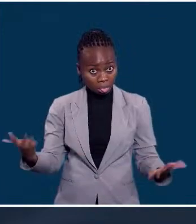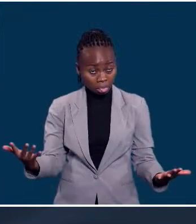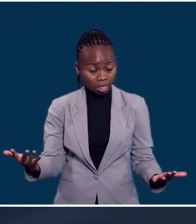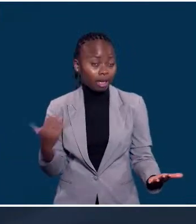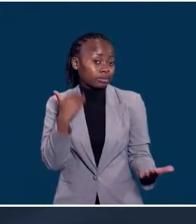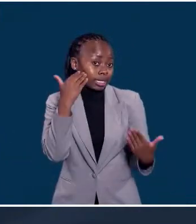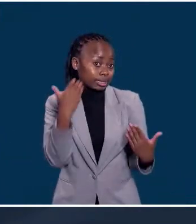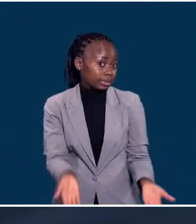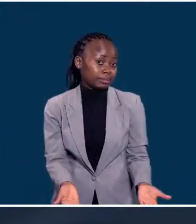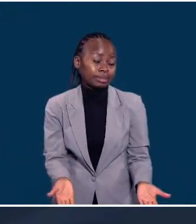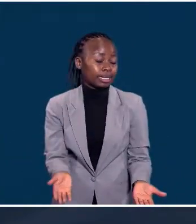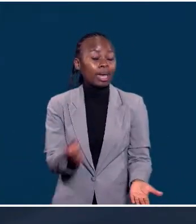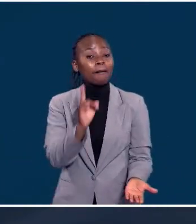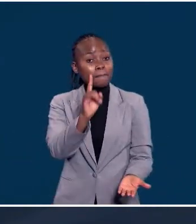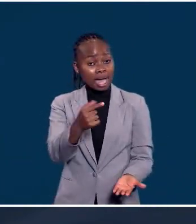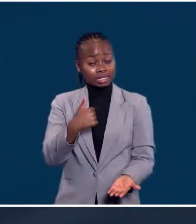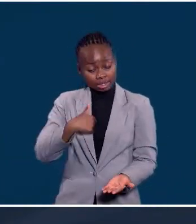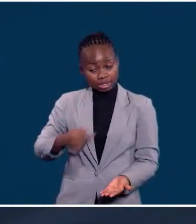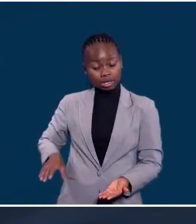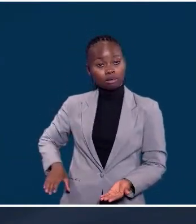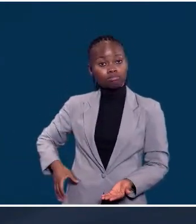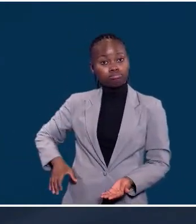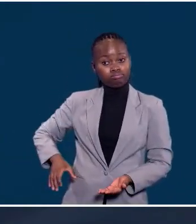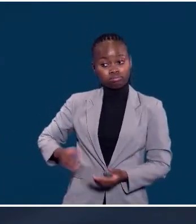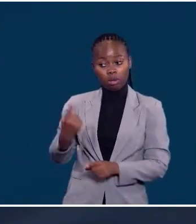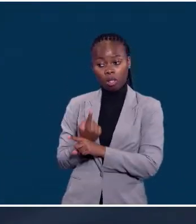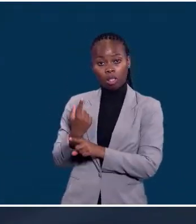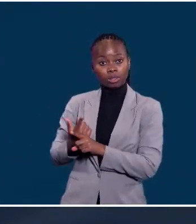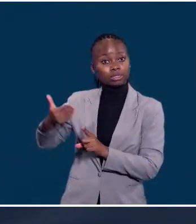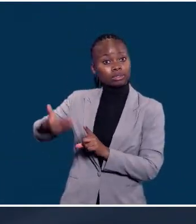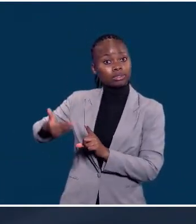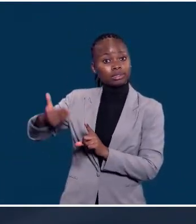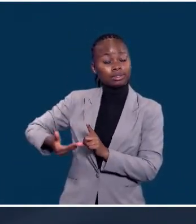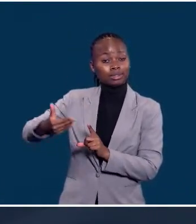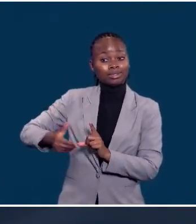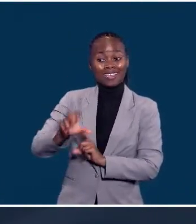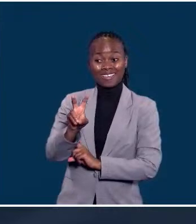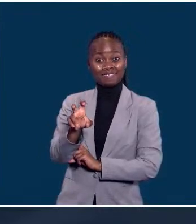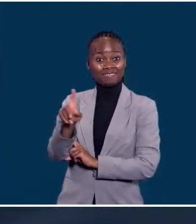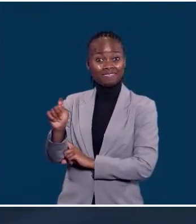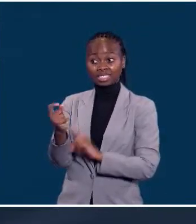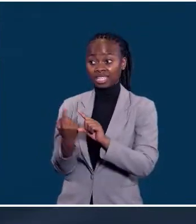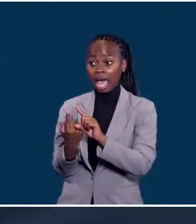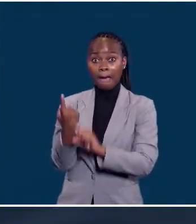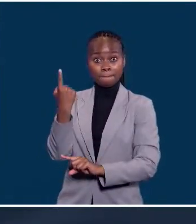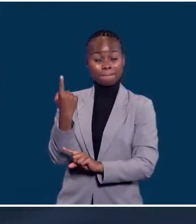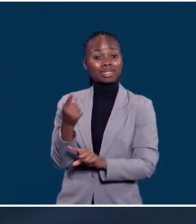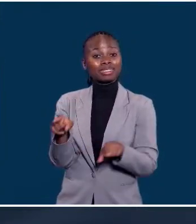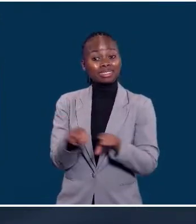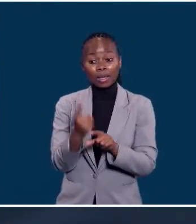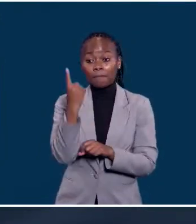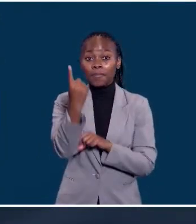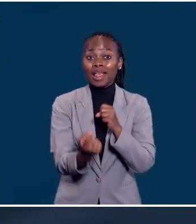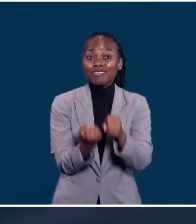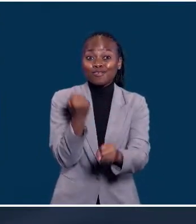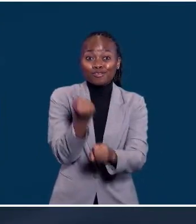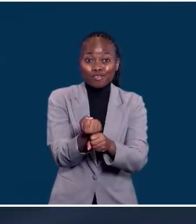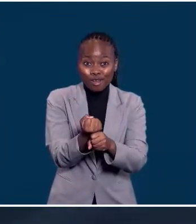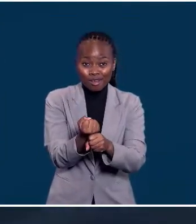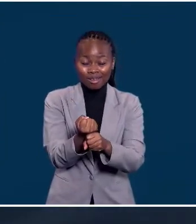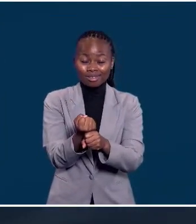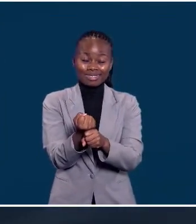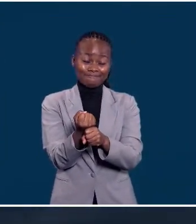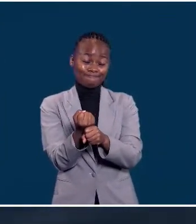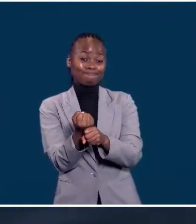And when that happens, the prices would go up. And next year, at the same time,